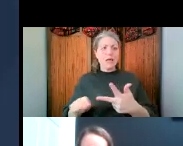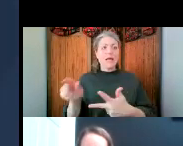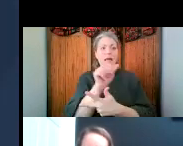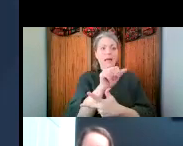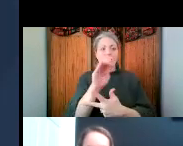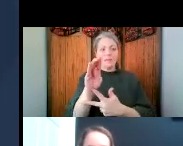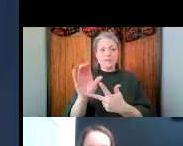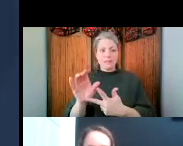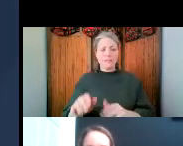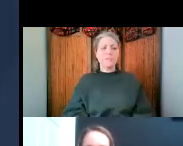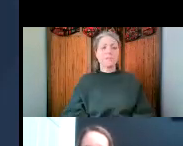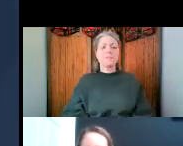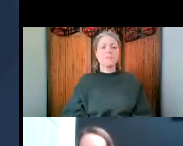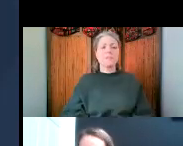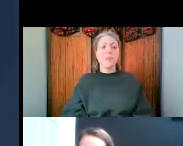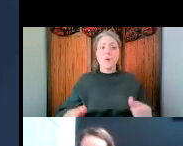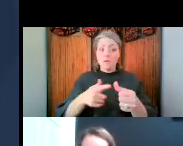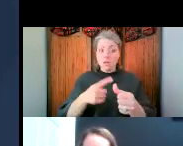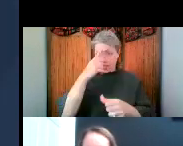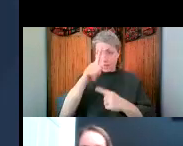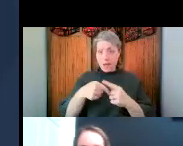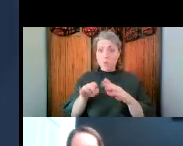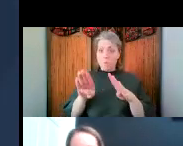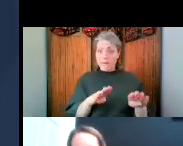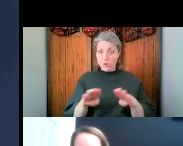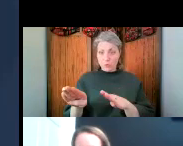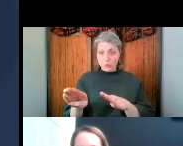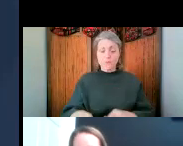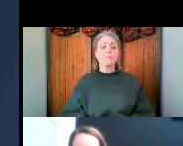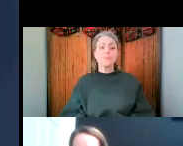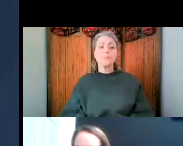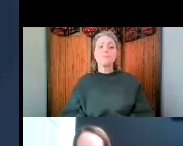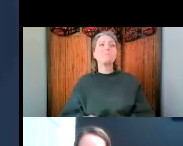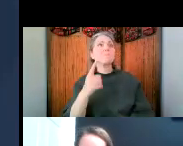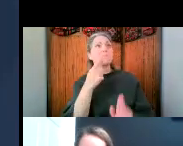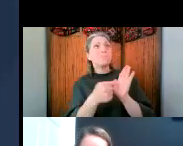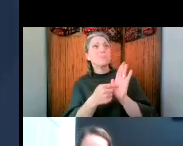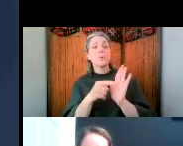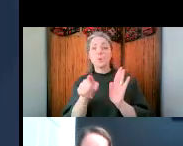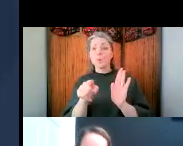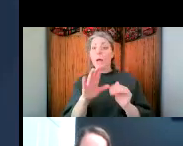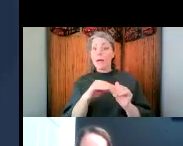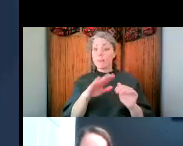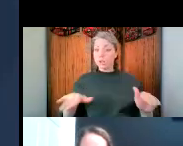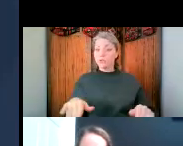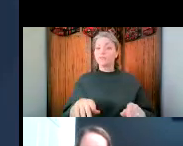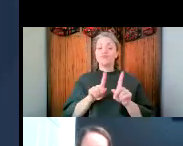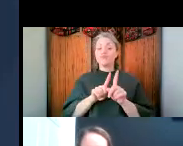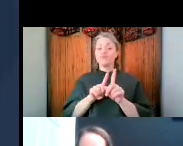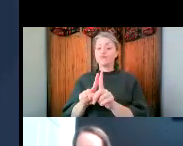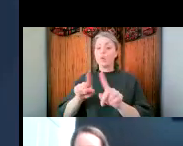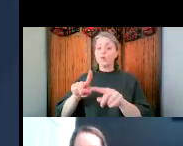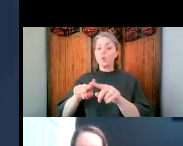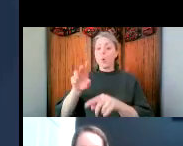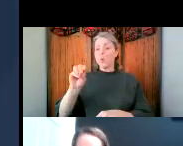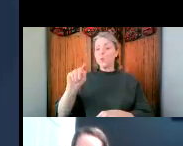behaviors. So let's pretend, as an example, you and your child are on your way to your OT appointment. You get checked in and